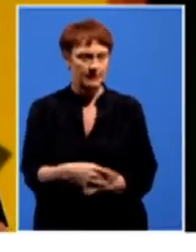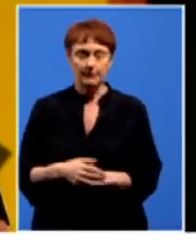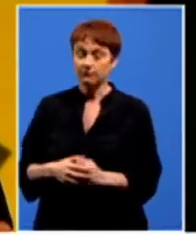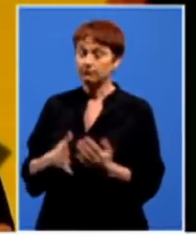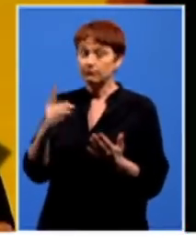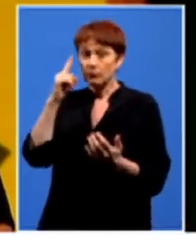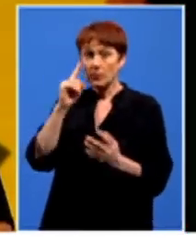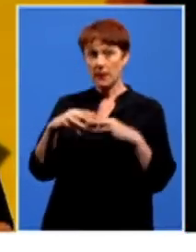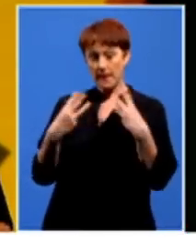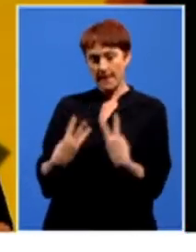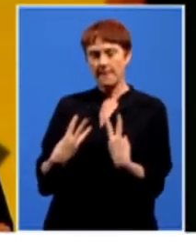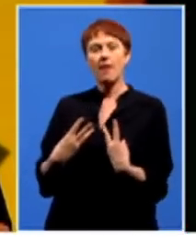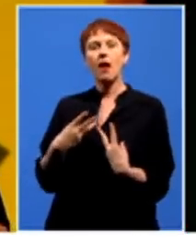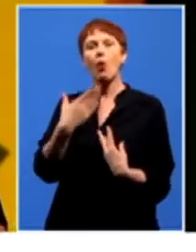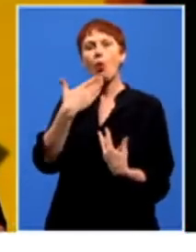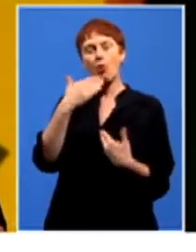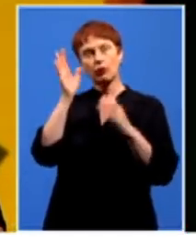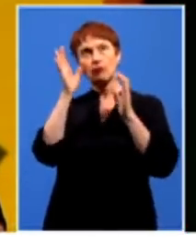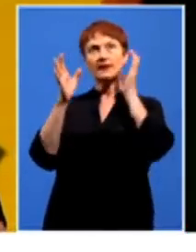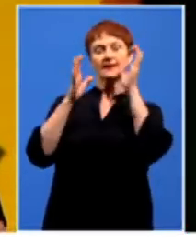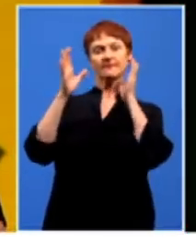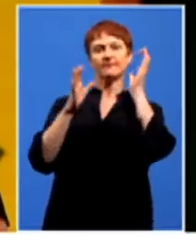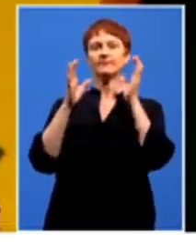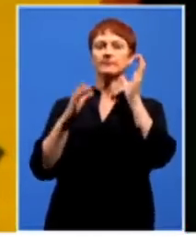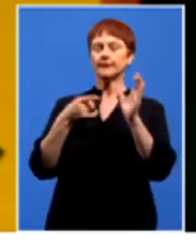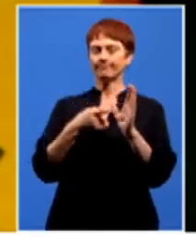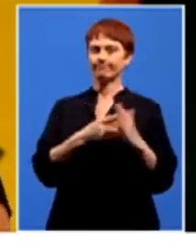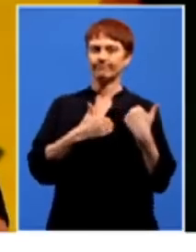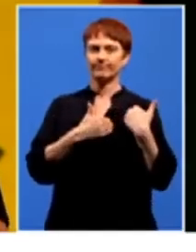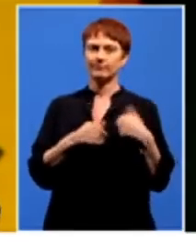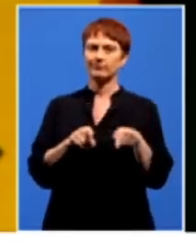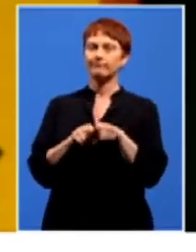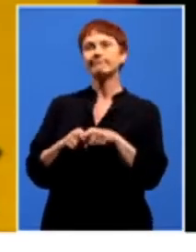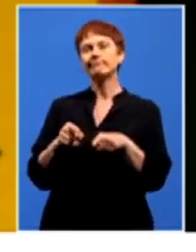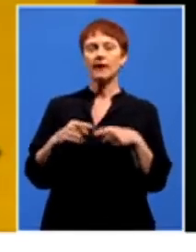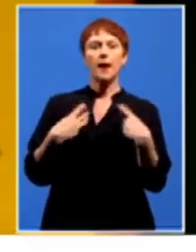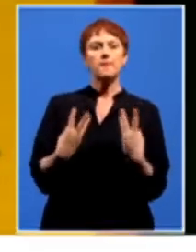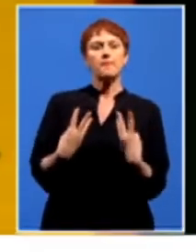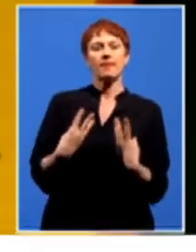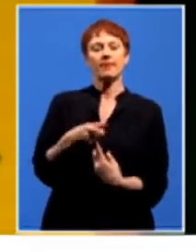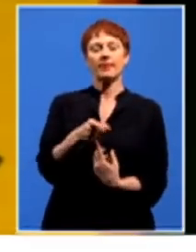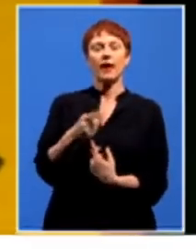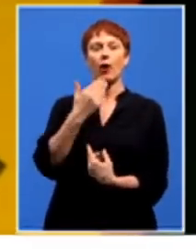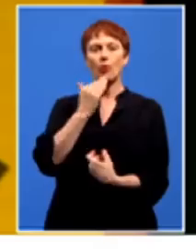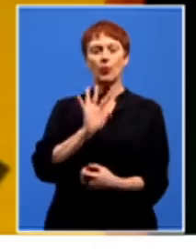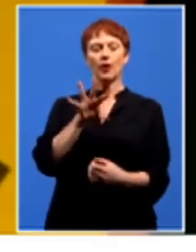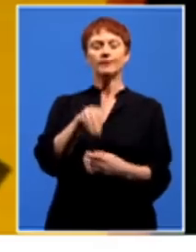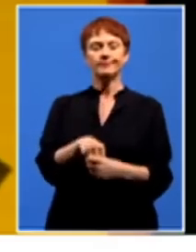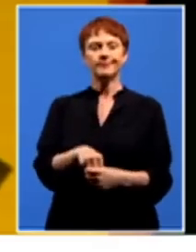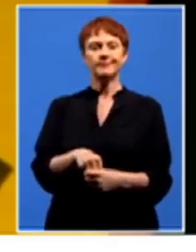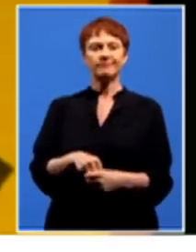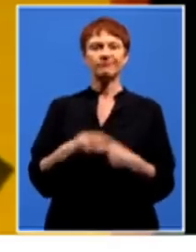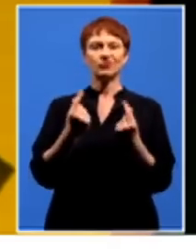responsible, the people in the creative room coming up with the ads. If I have to take it one step further, it starts with who is in that room. So